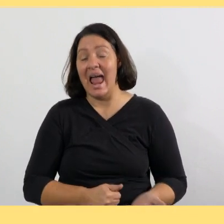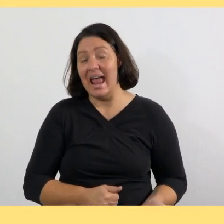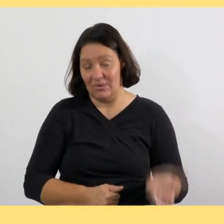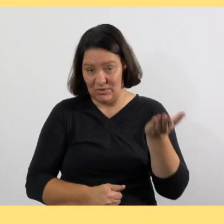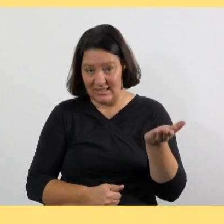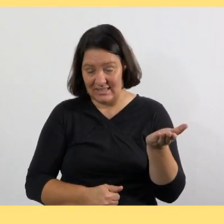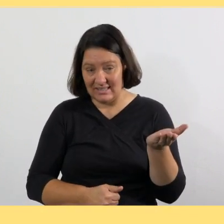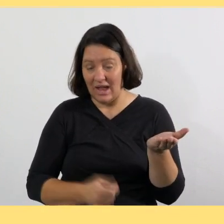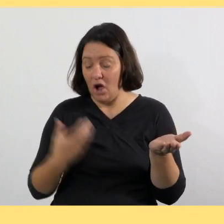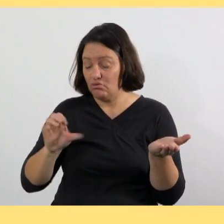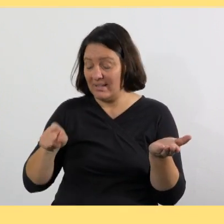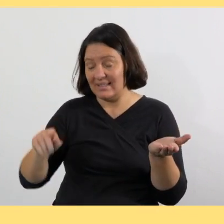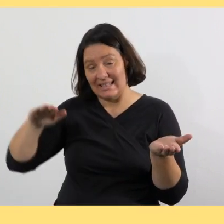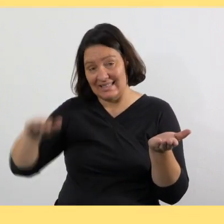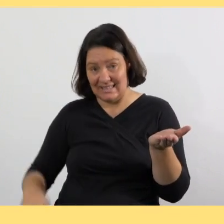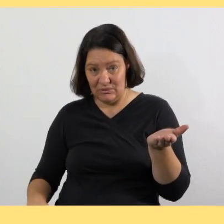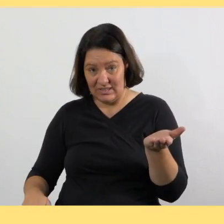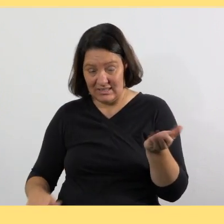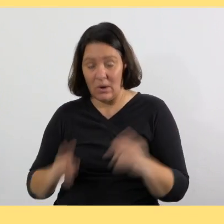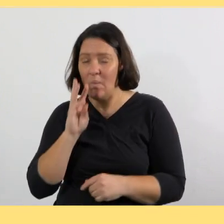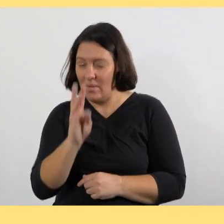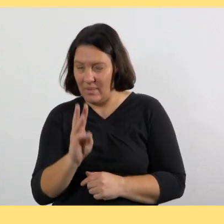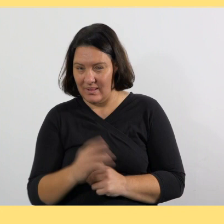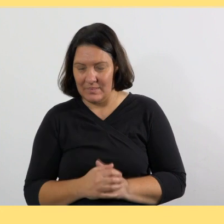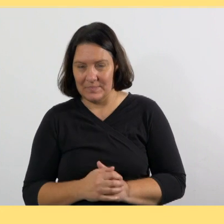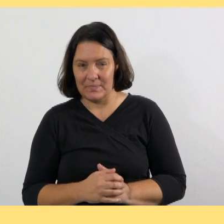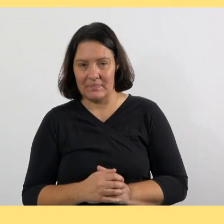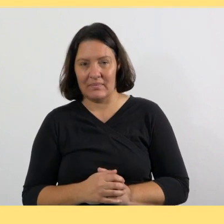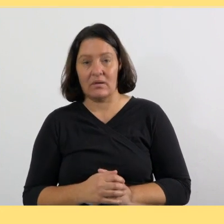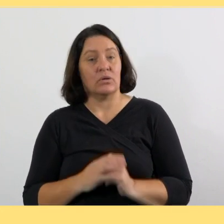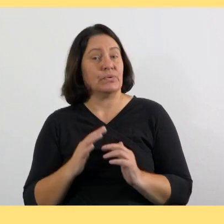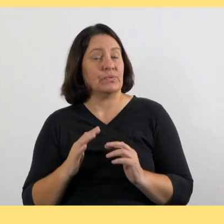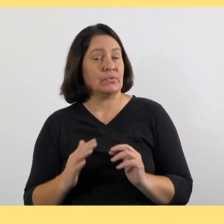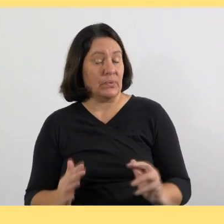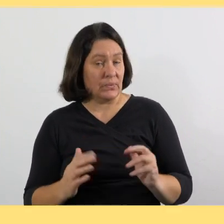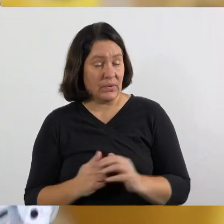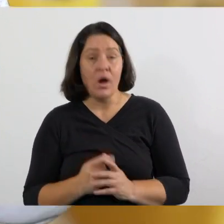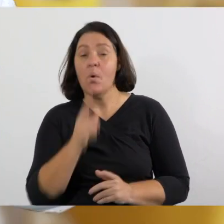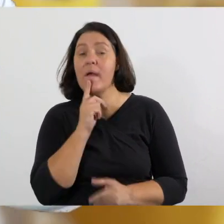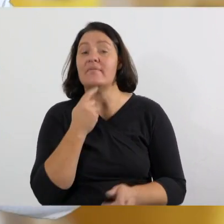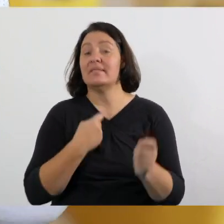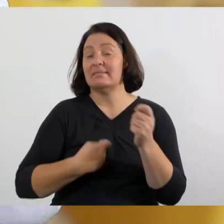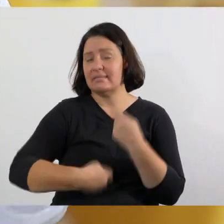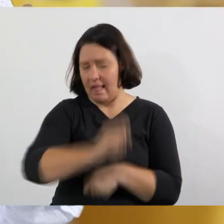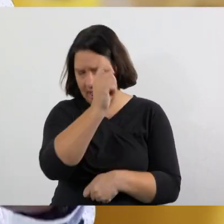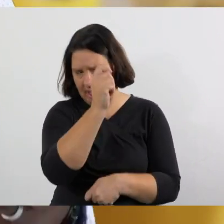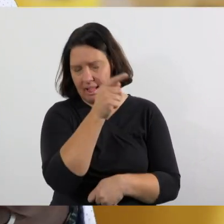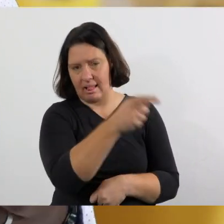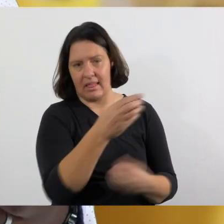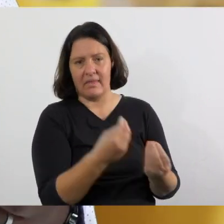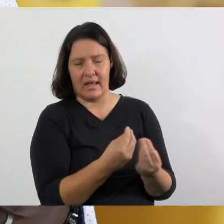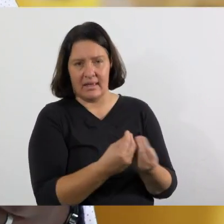on the debit side. On the credit side, it will decrease. So, we sold goods to